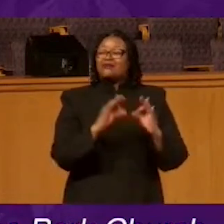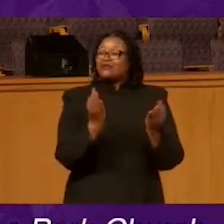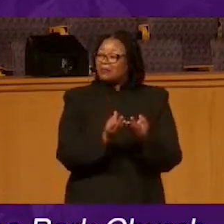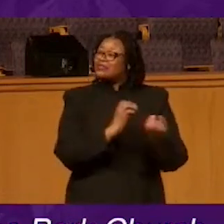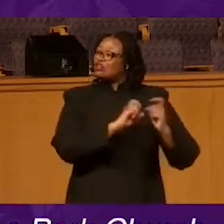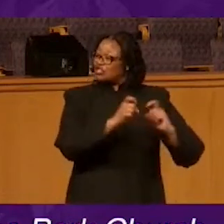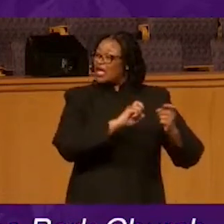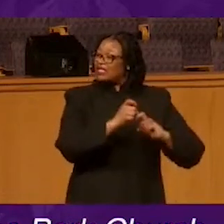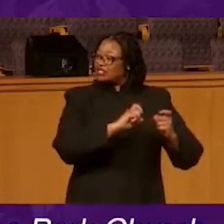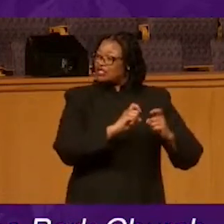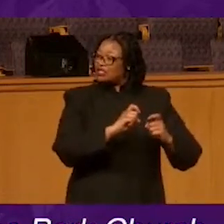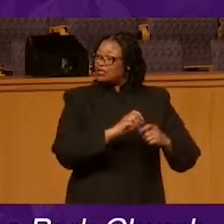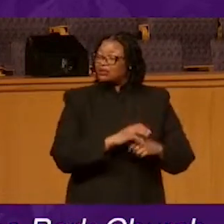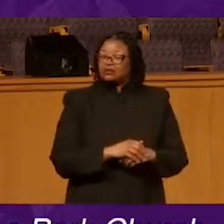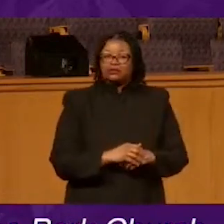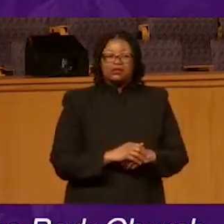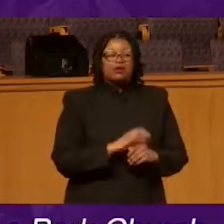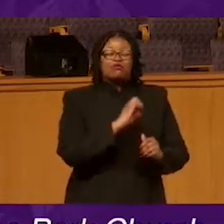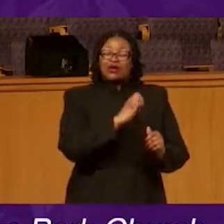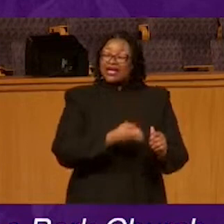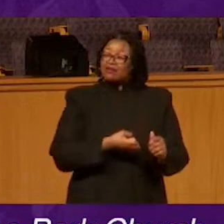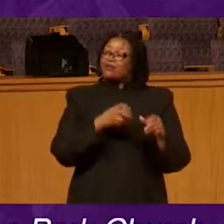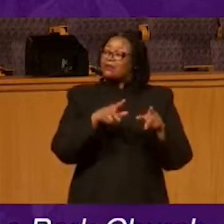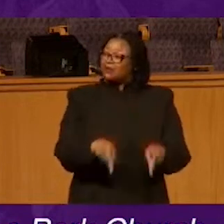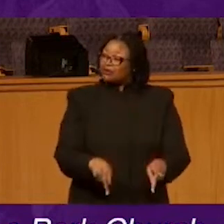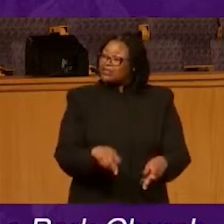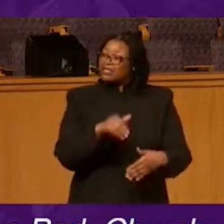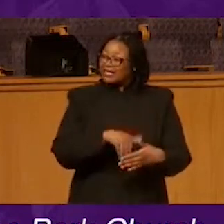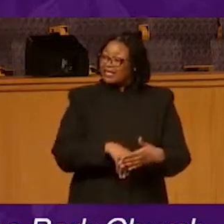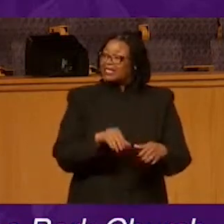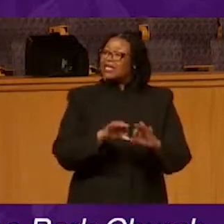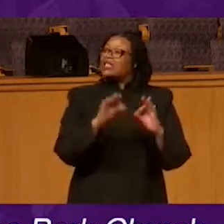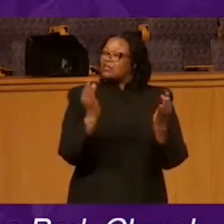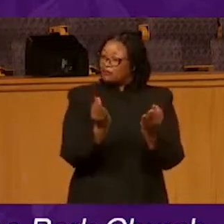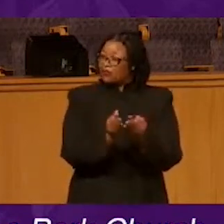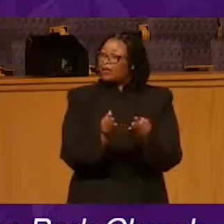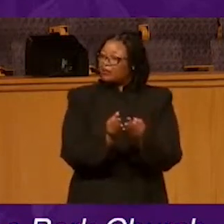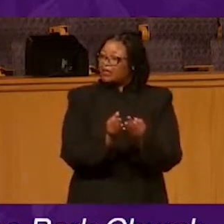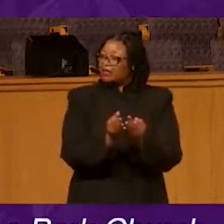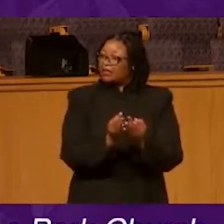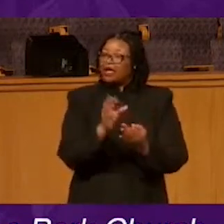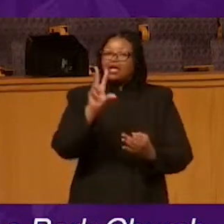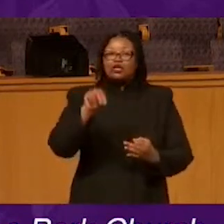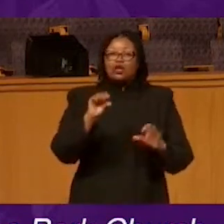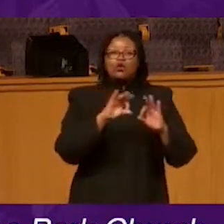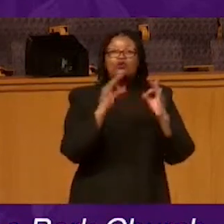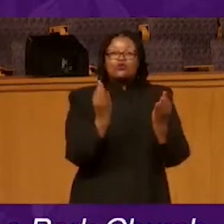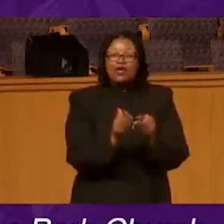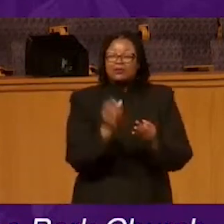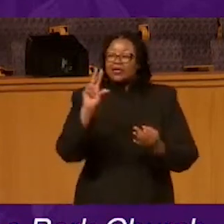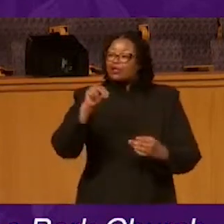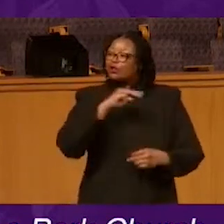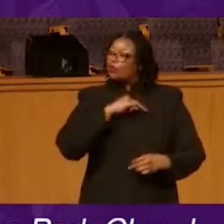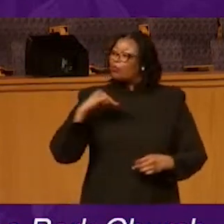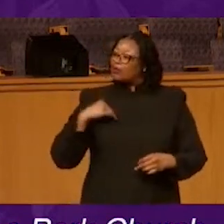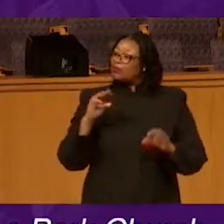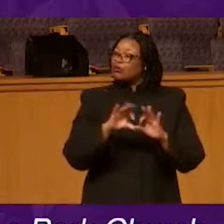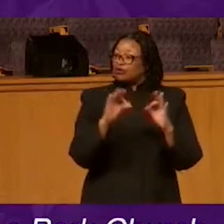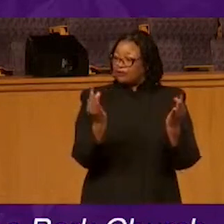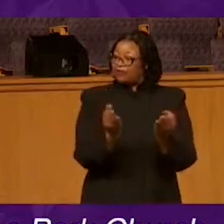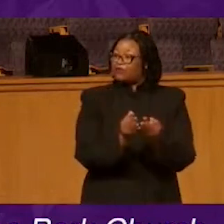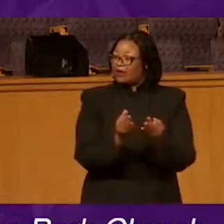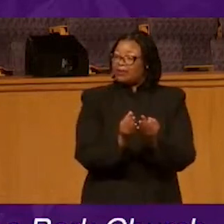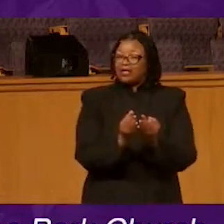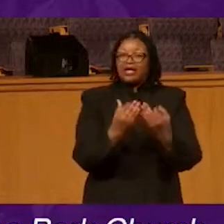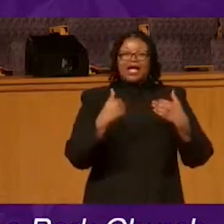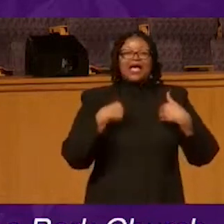are challenging for every person in the family. No family and no member of the family